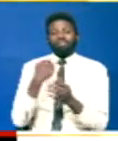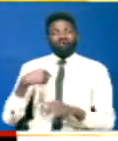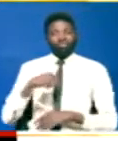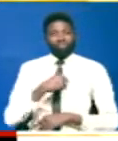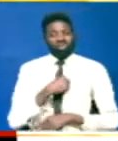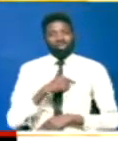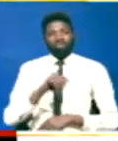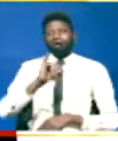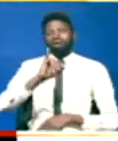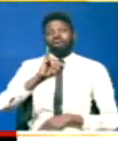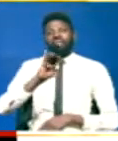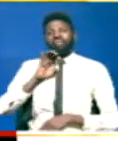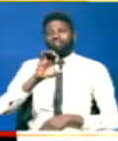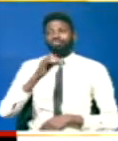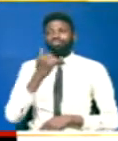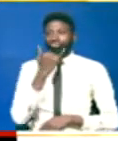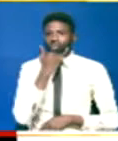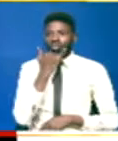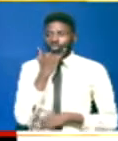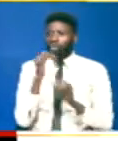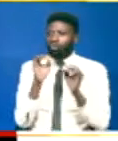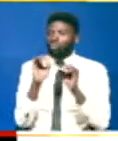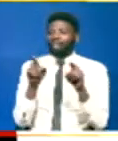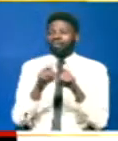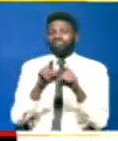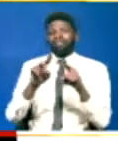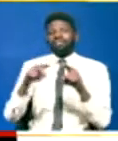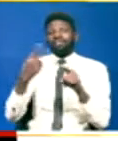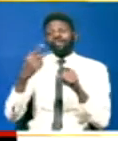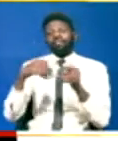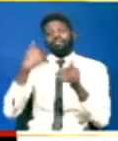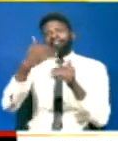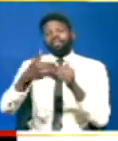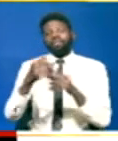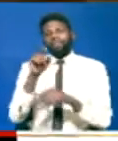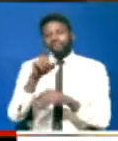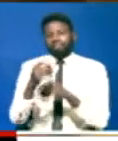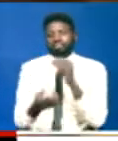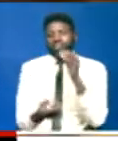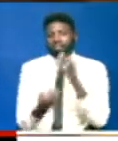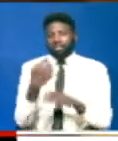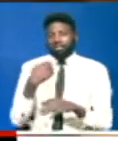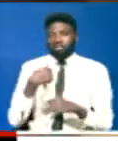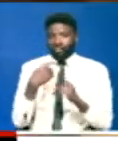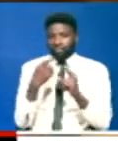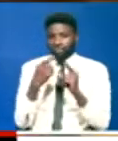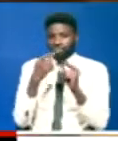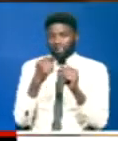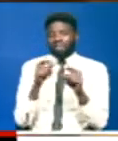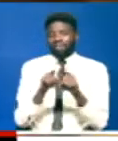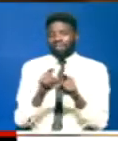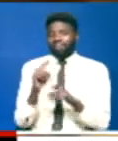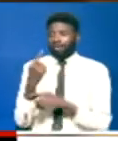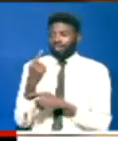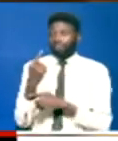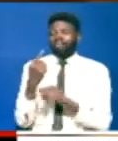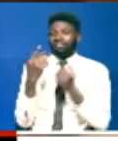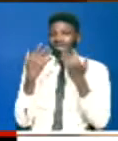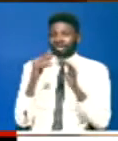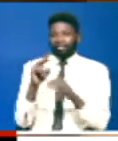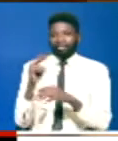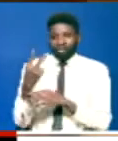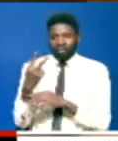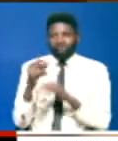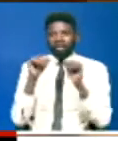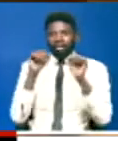IEBC. There is another phase that needs to roll out. Remember, I said one phase gives room to the next. So after the